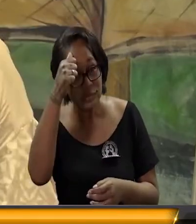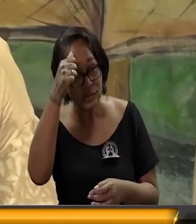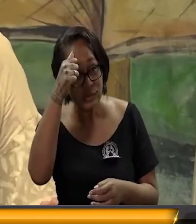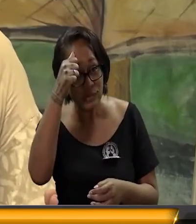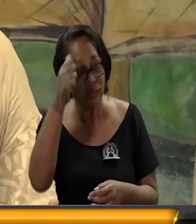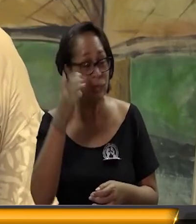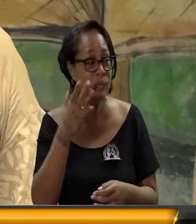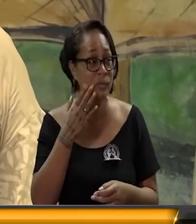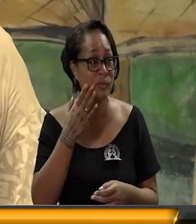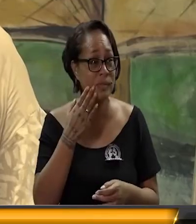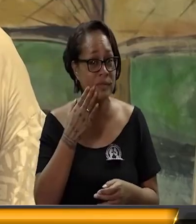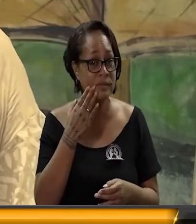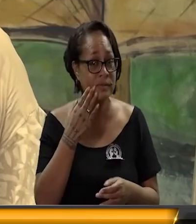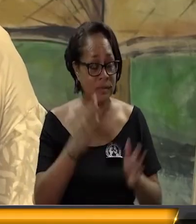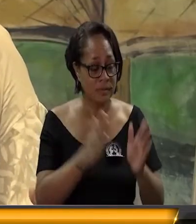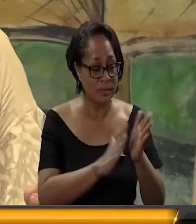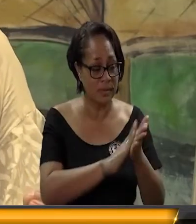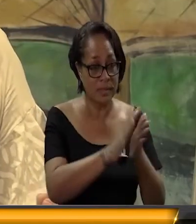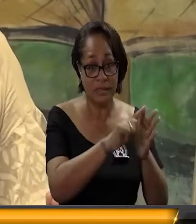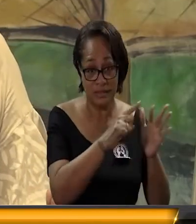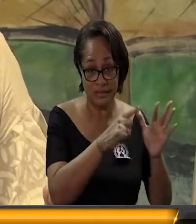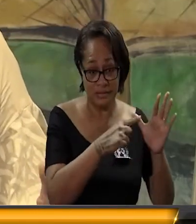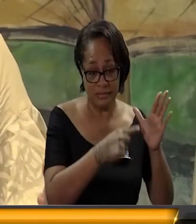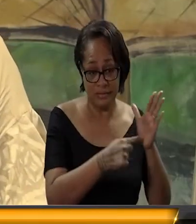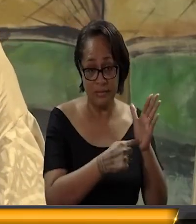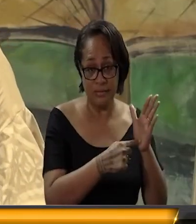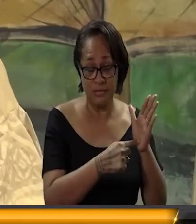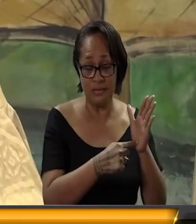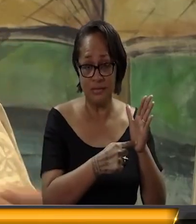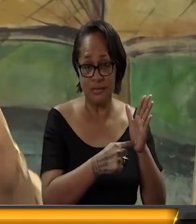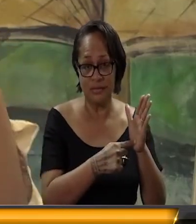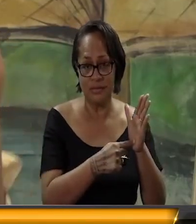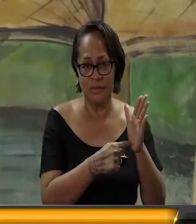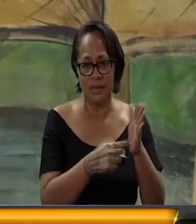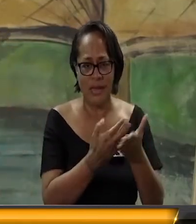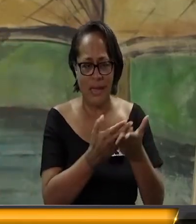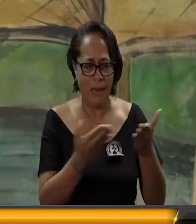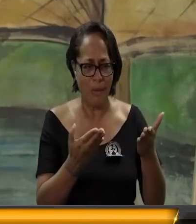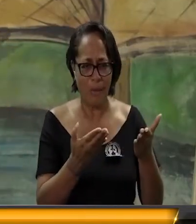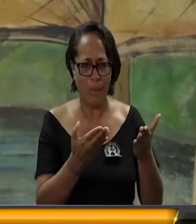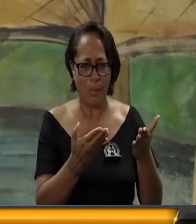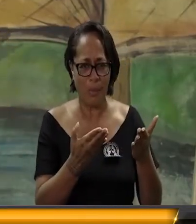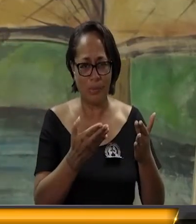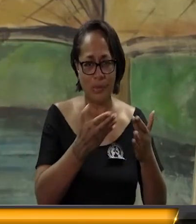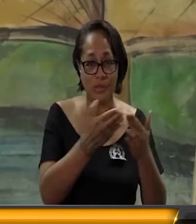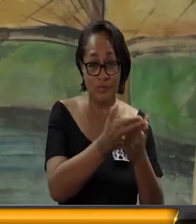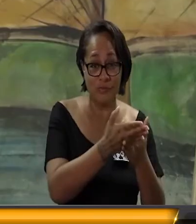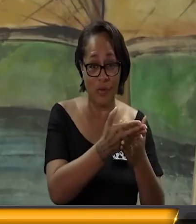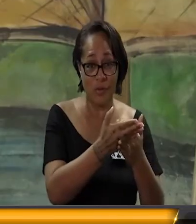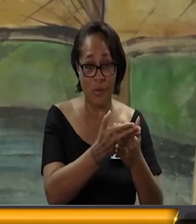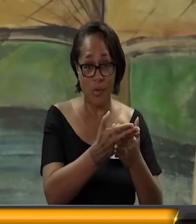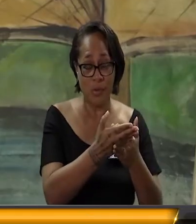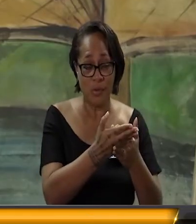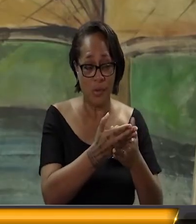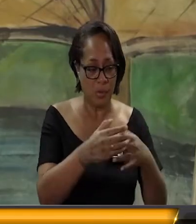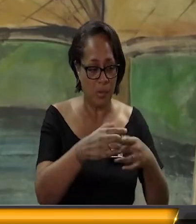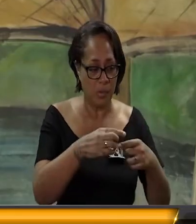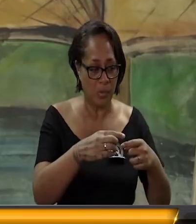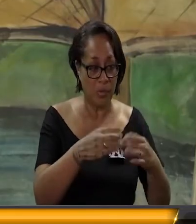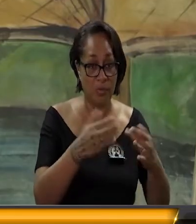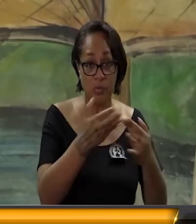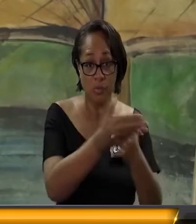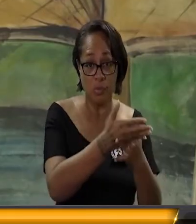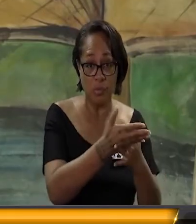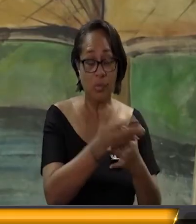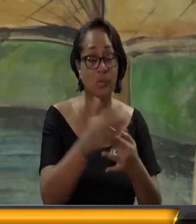say heat is transferred by a difference of temperature, because we are going to be finding out the difference